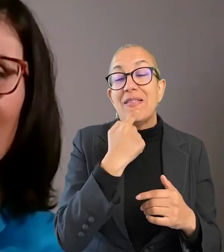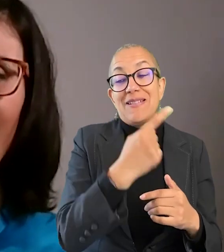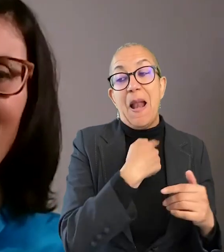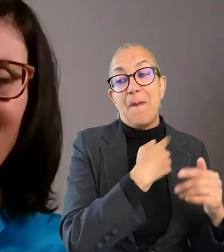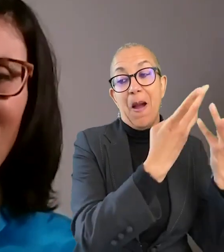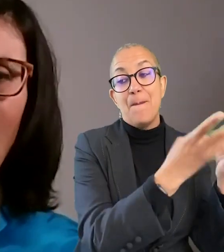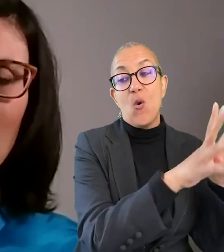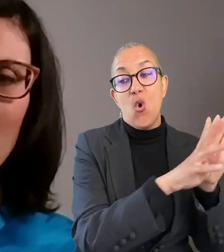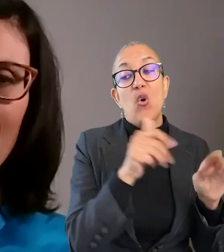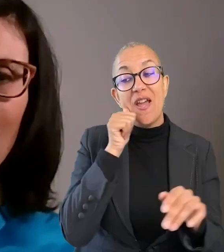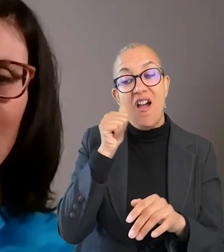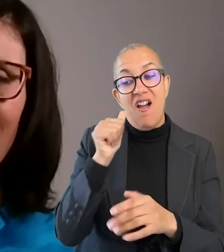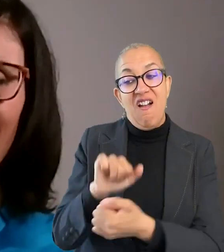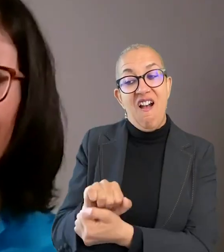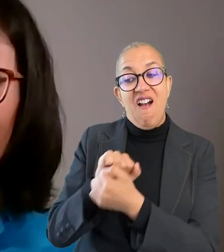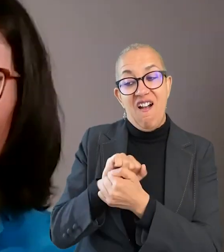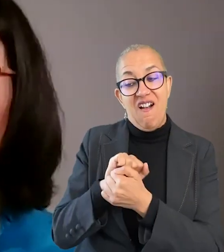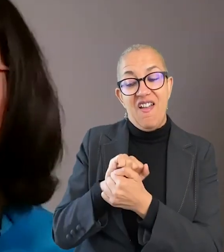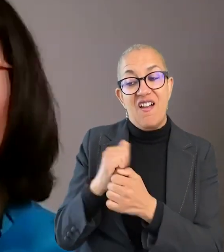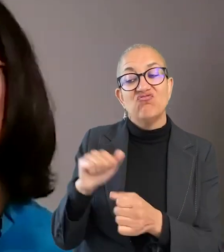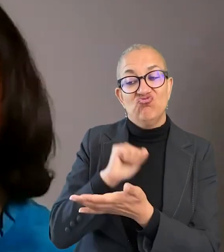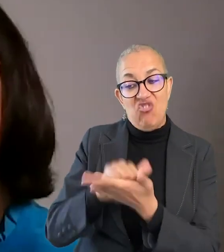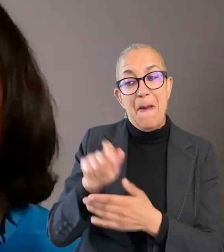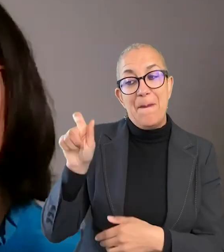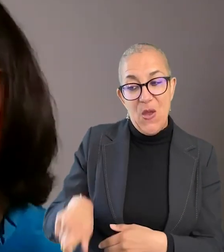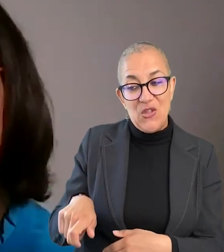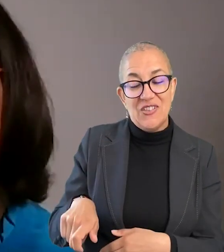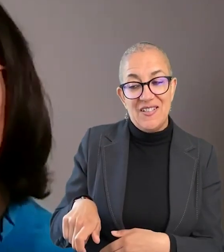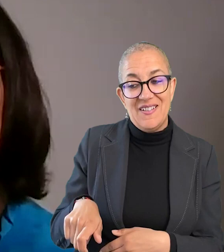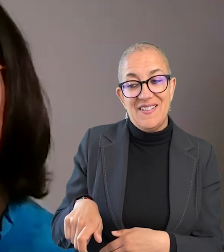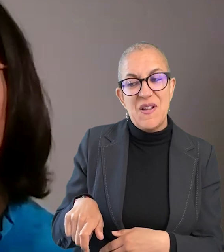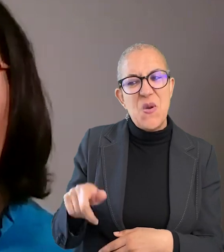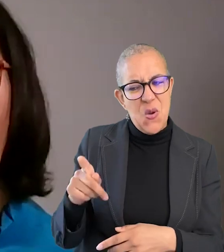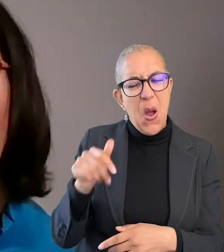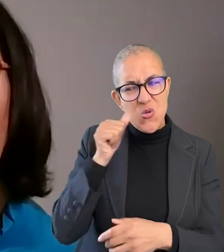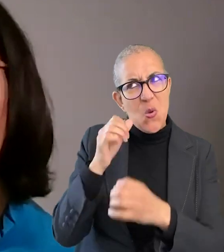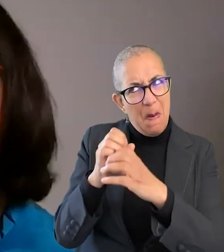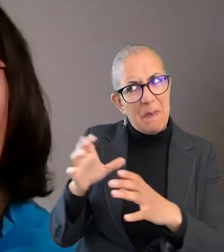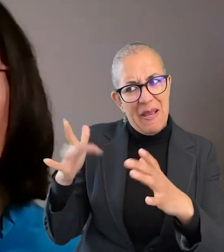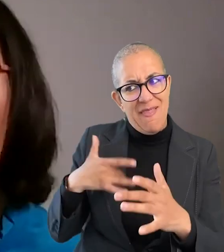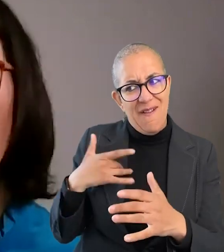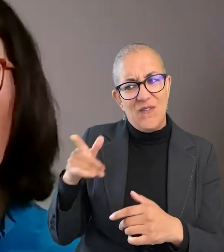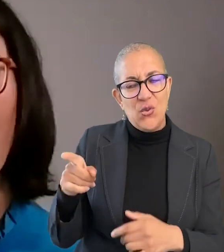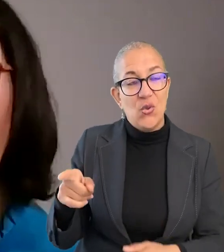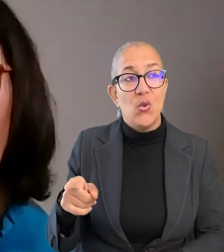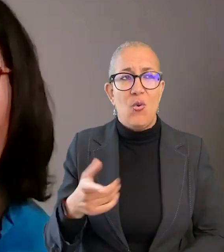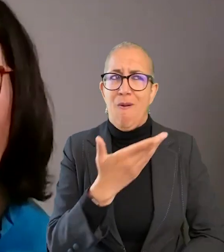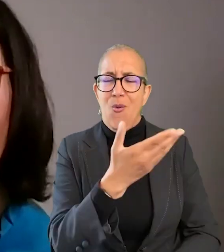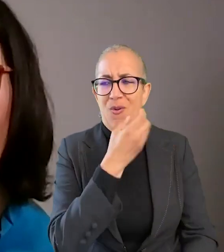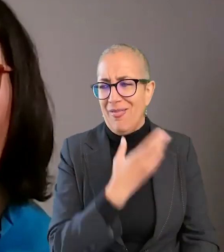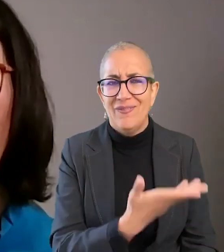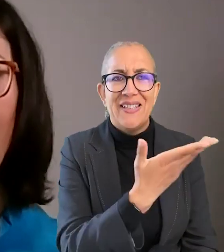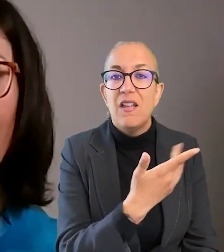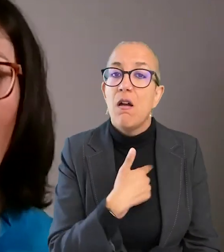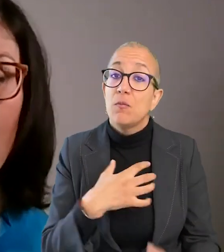made a good hire, but there are bigger things destined for you. So she was really magnanimous and lovely. But yeah, I'm not afraid of